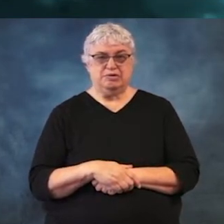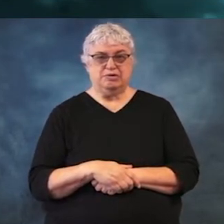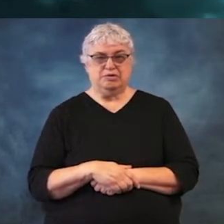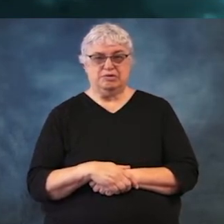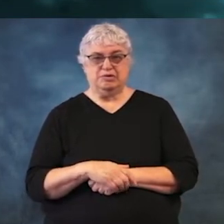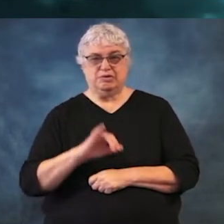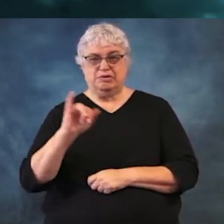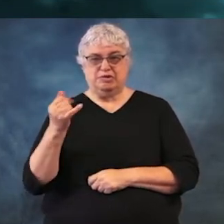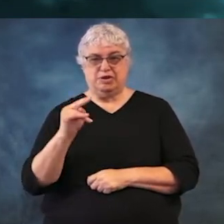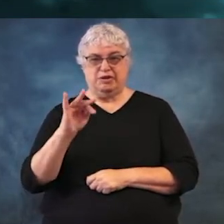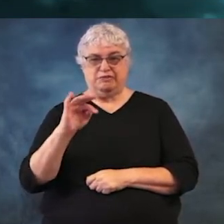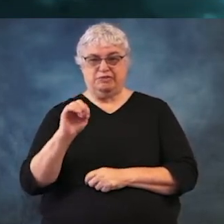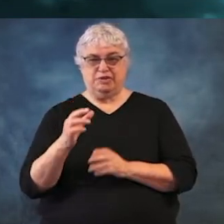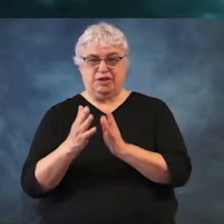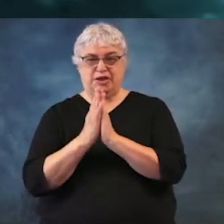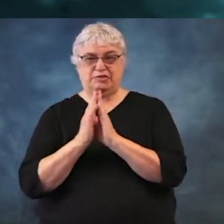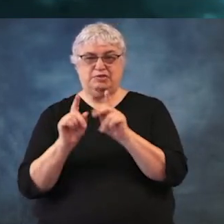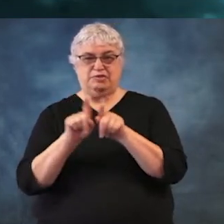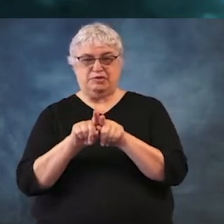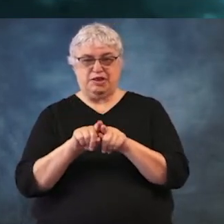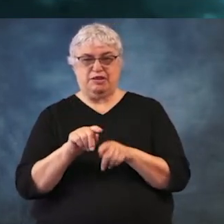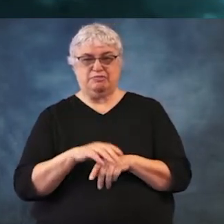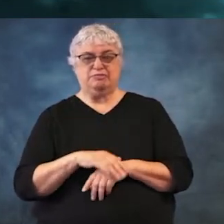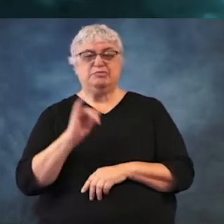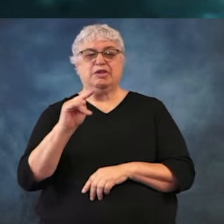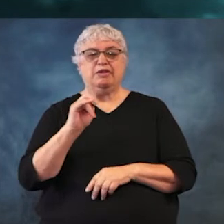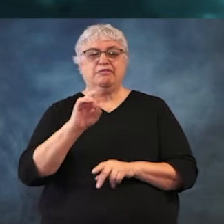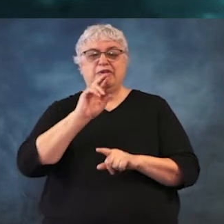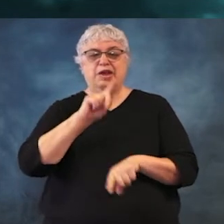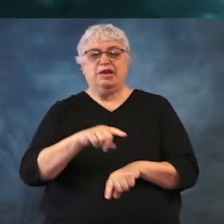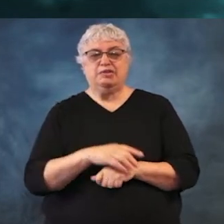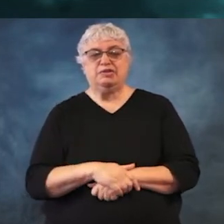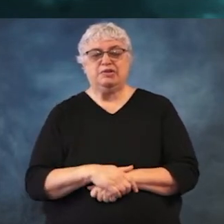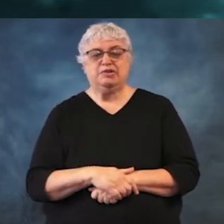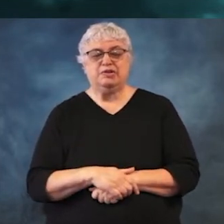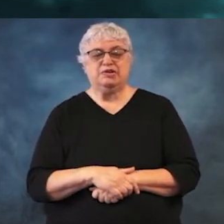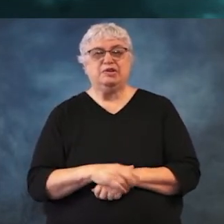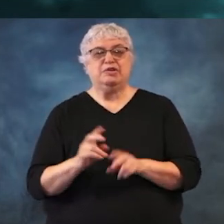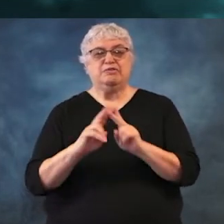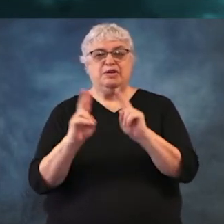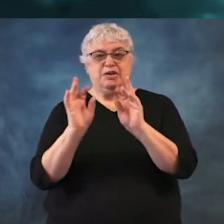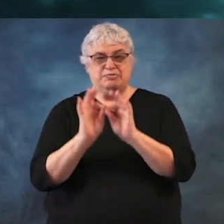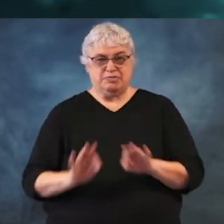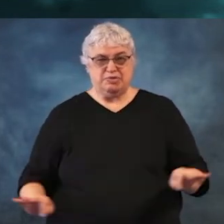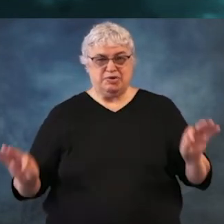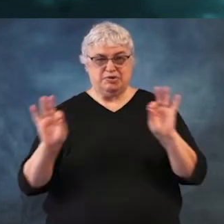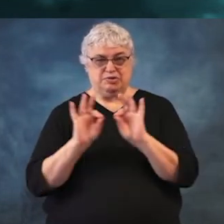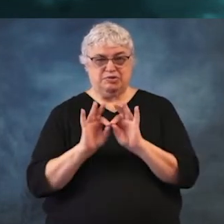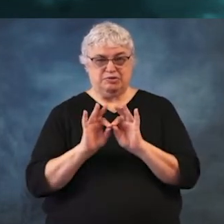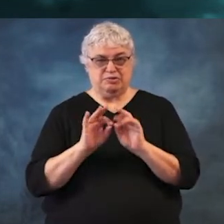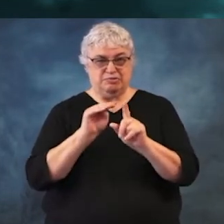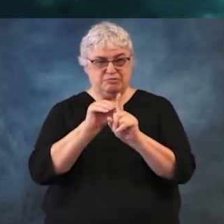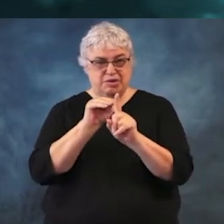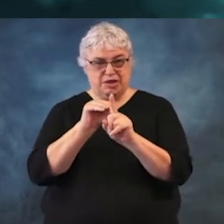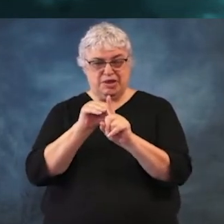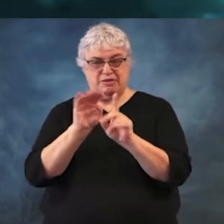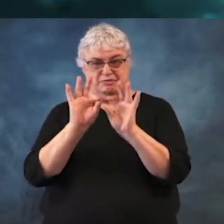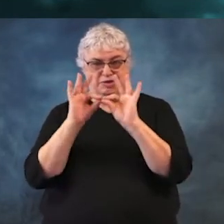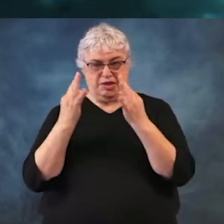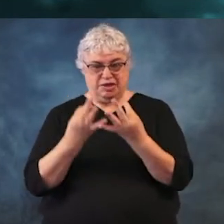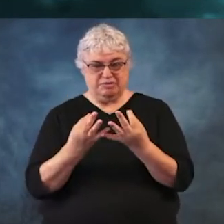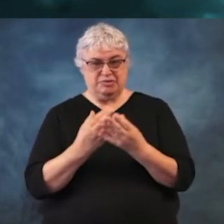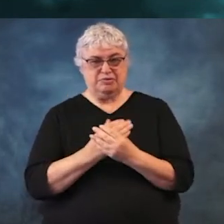Jennifer, I'll ask you the same question. Okay, so I would think it's very important to, remind families